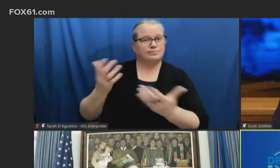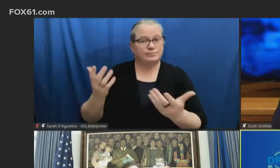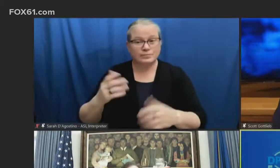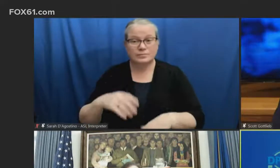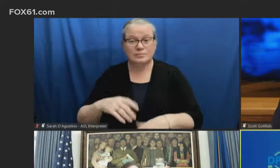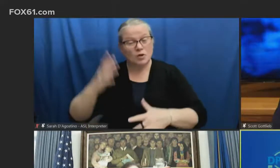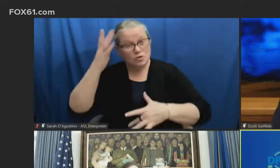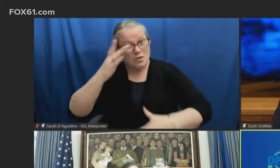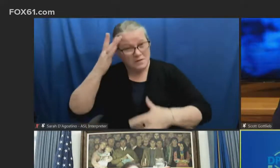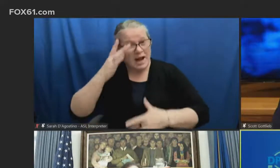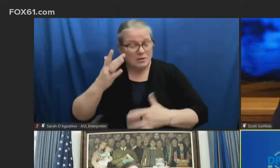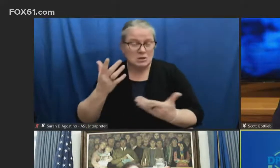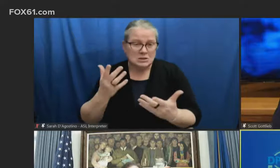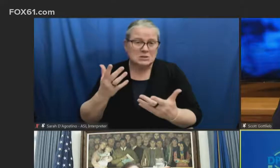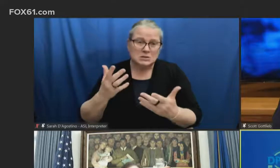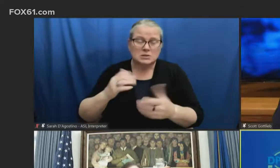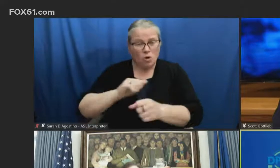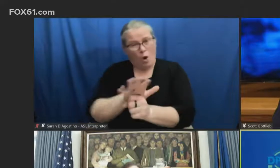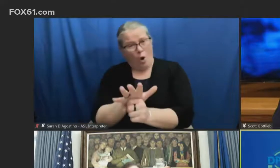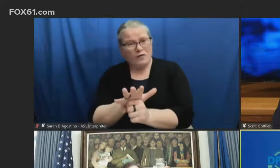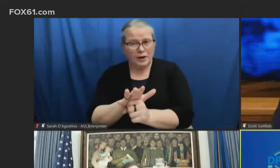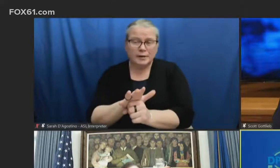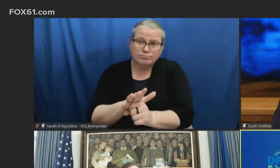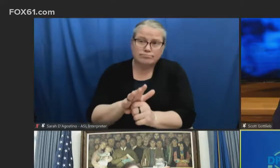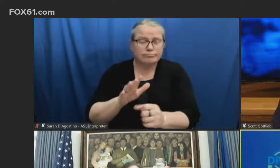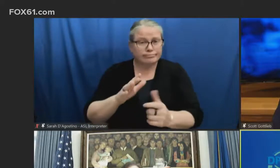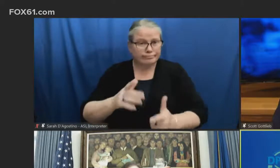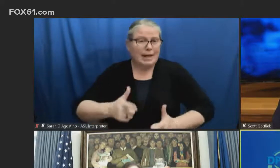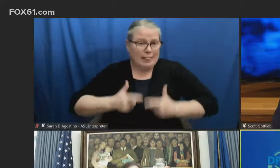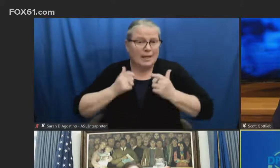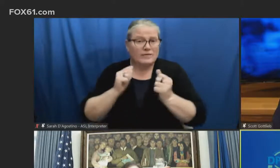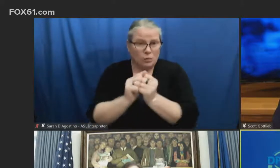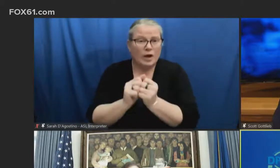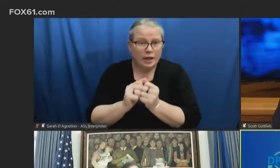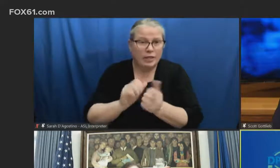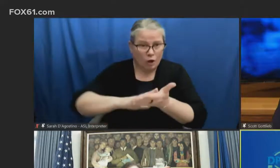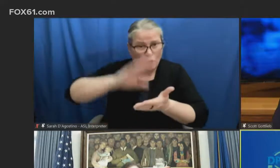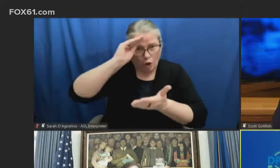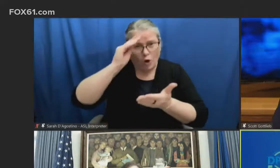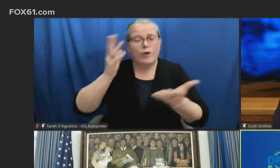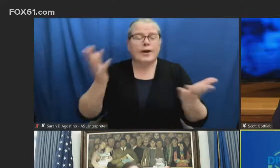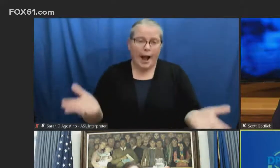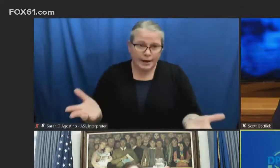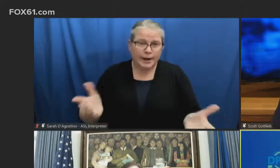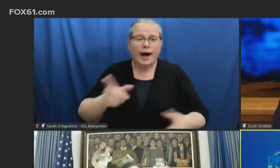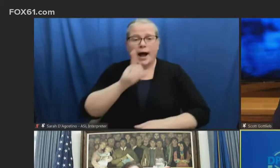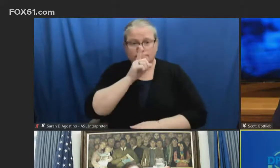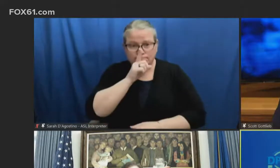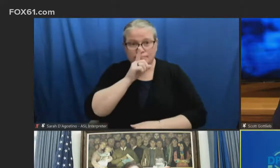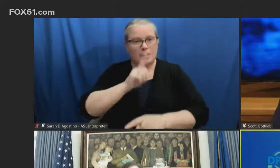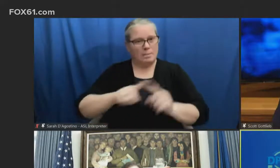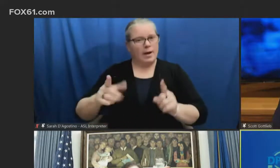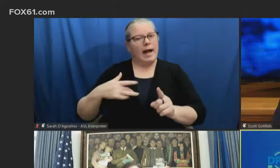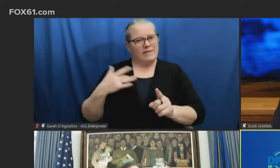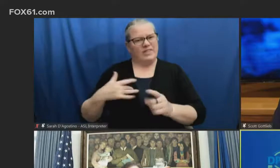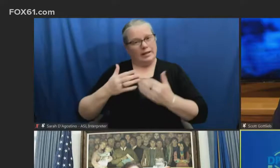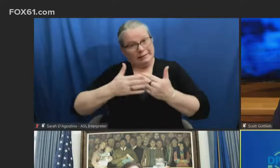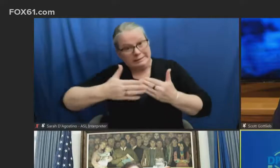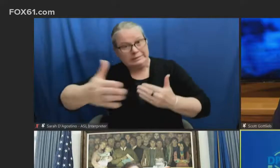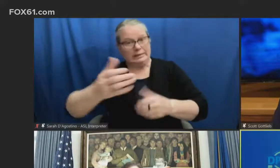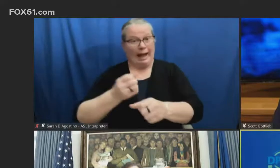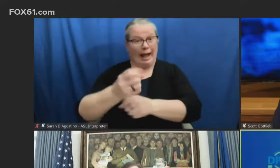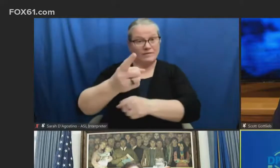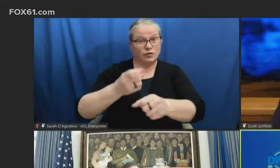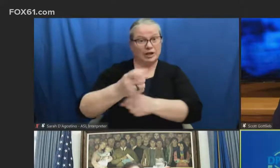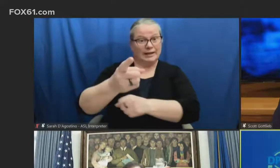We will be able to do that, but I do anticipate that we are going to see surges every year for a little bit until